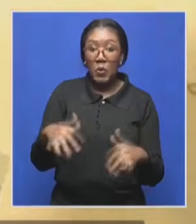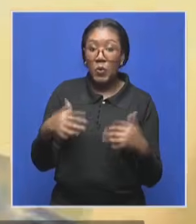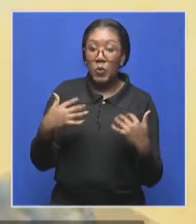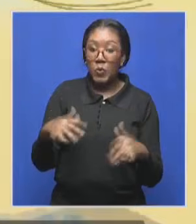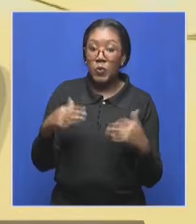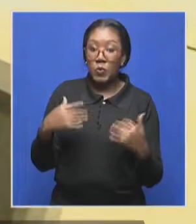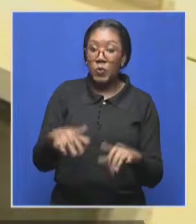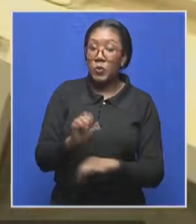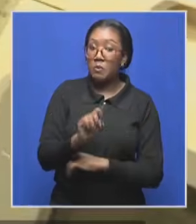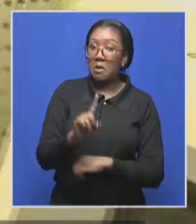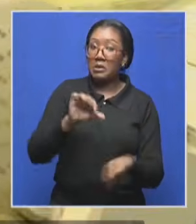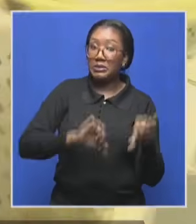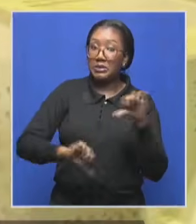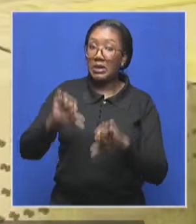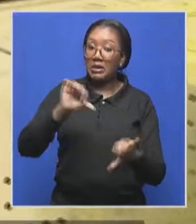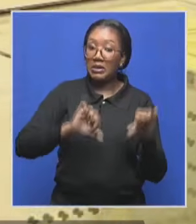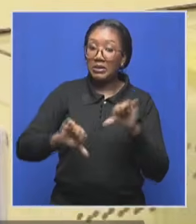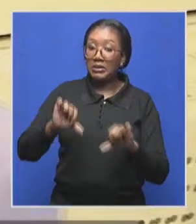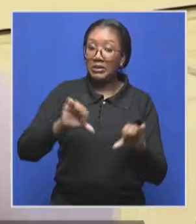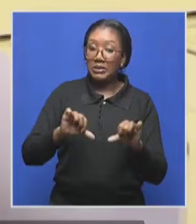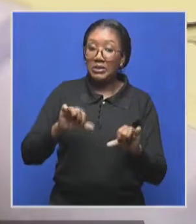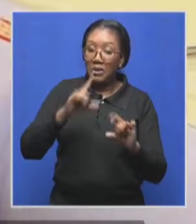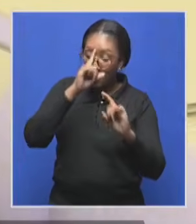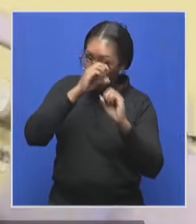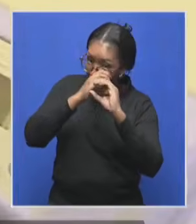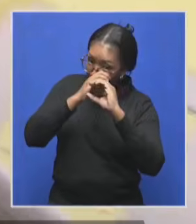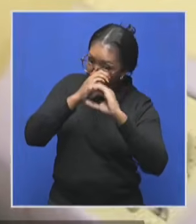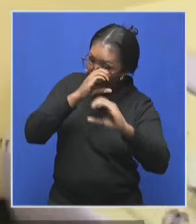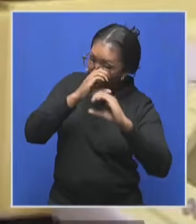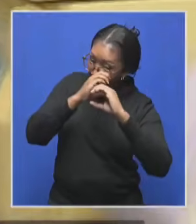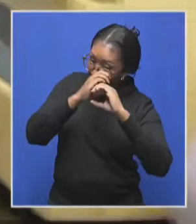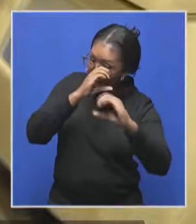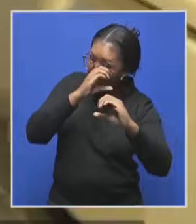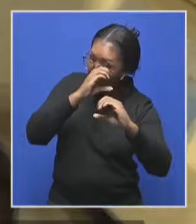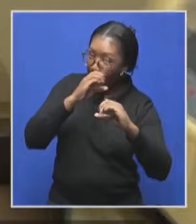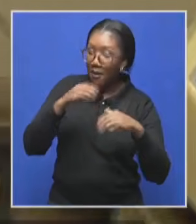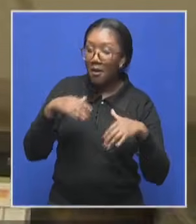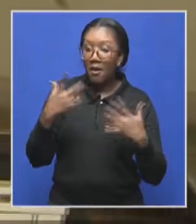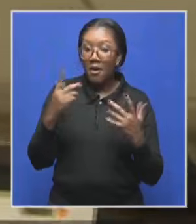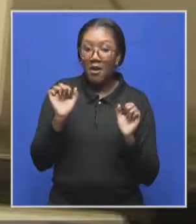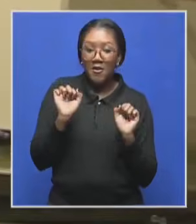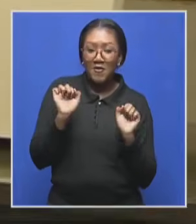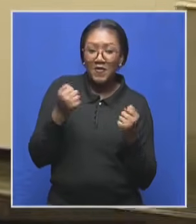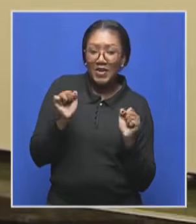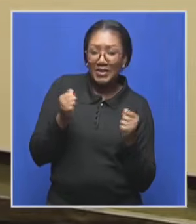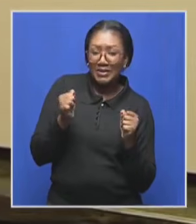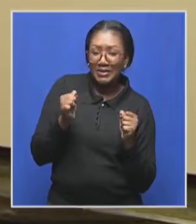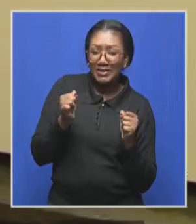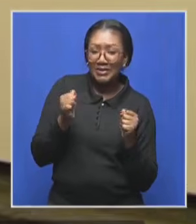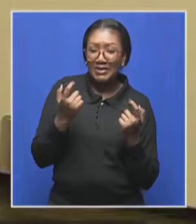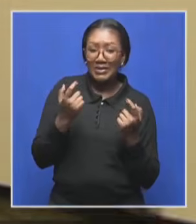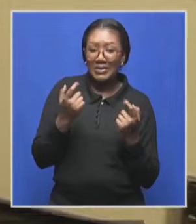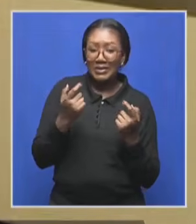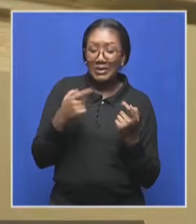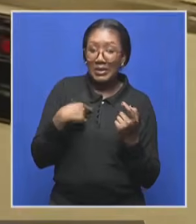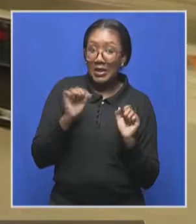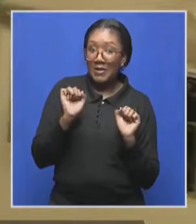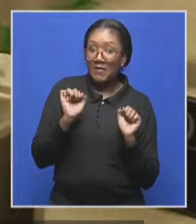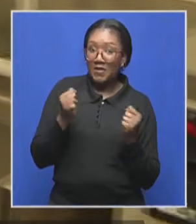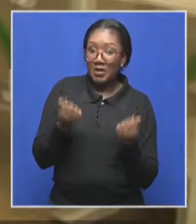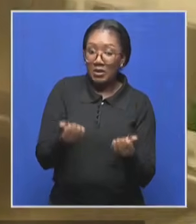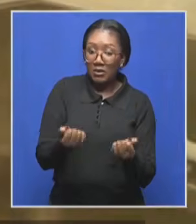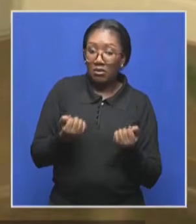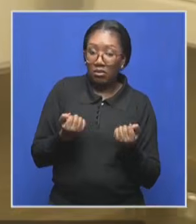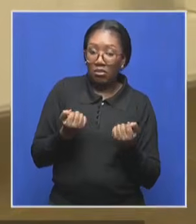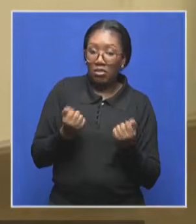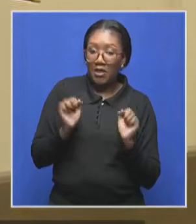what they entail. The microscopes as well. The fridges, I can also see freezers, solar,